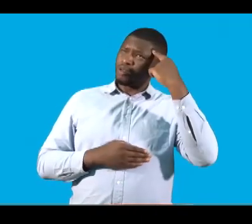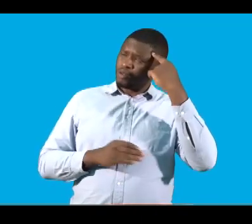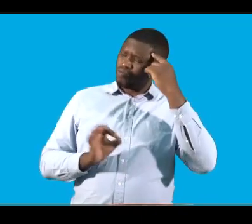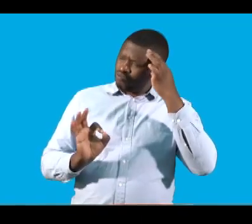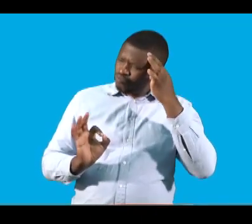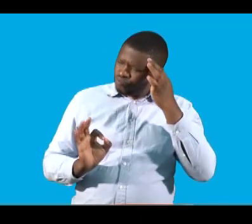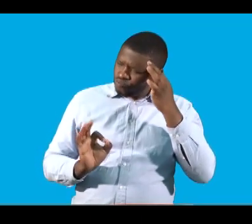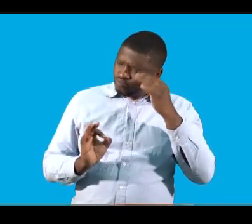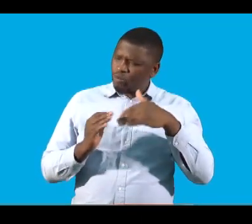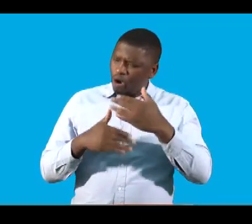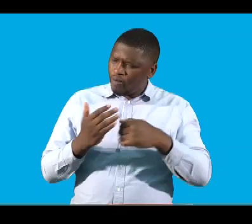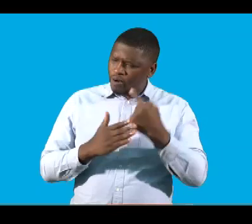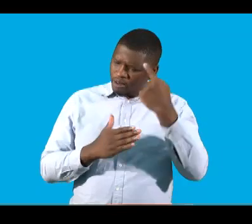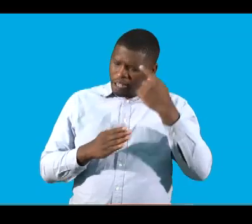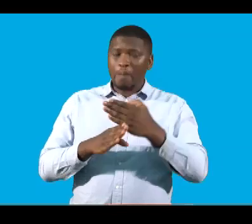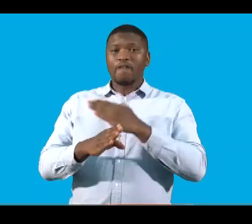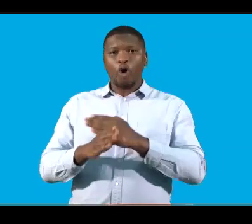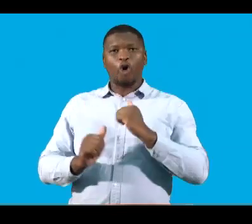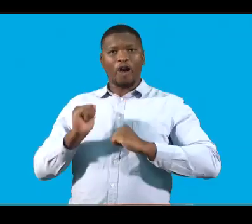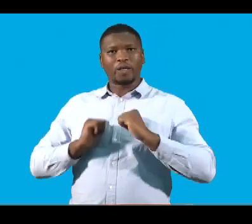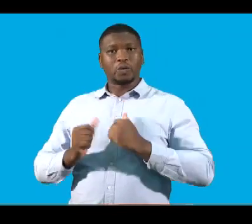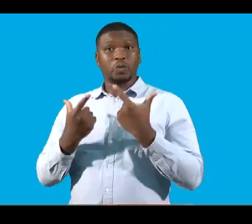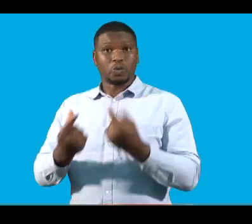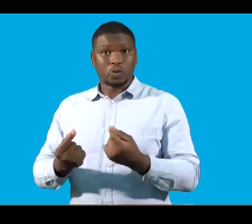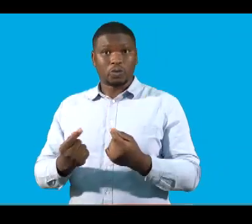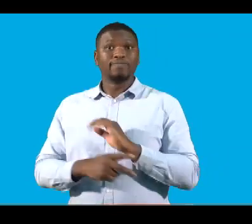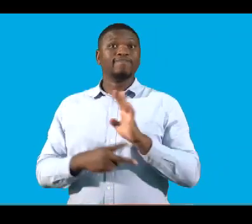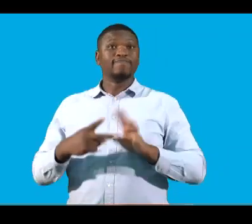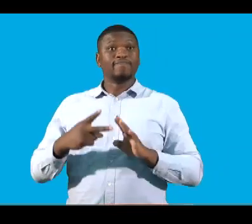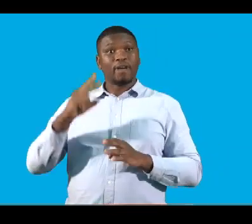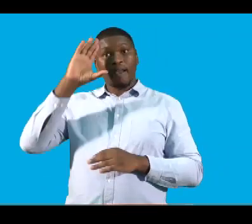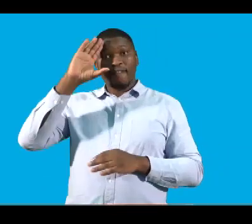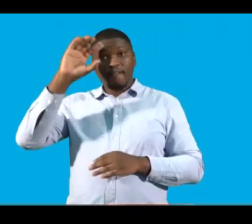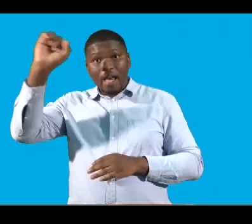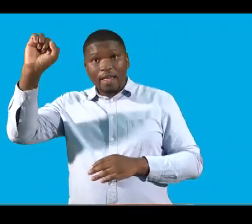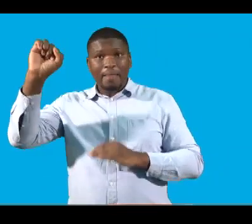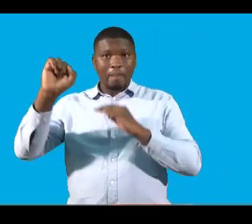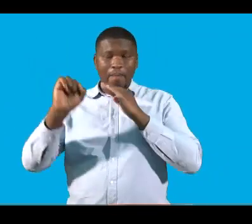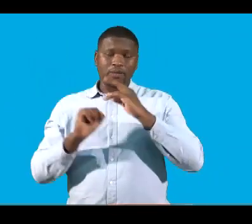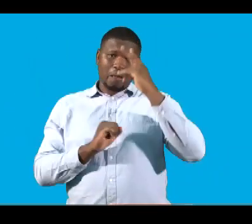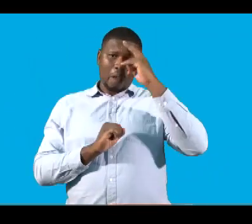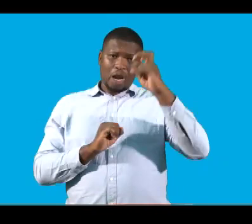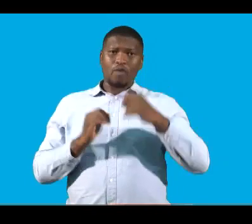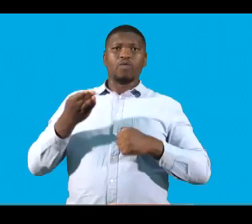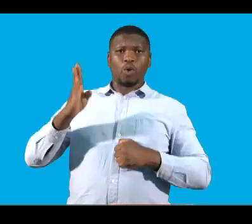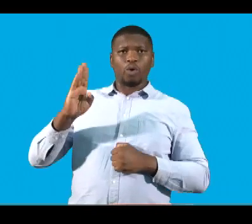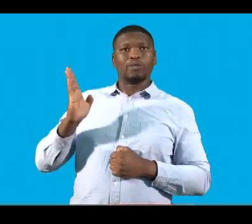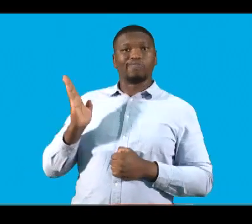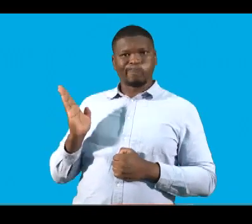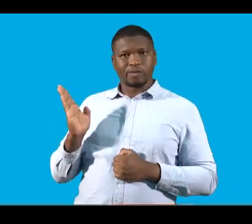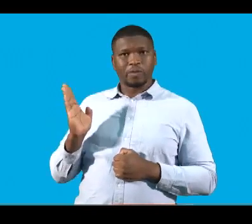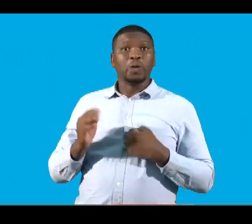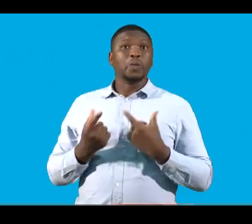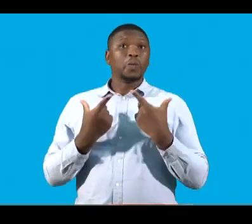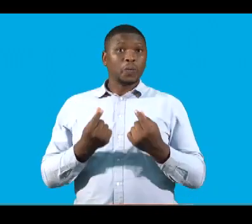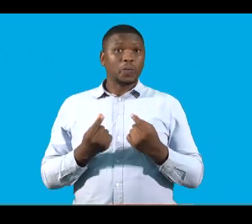to think logically and to consider the effects before acting. Faith, on the other hand, is a belief in a